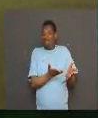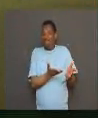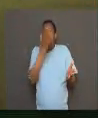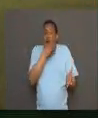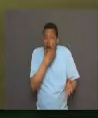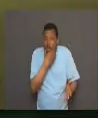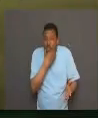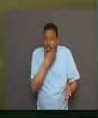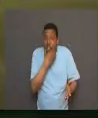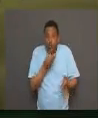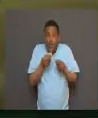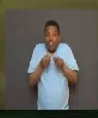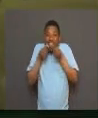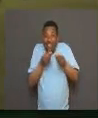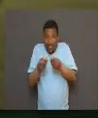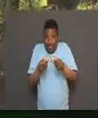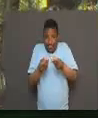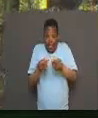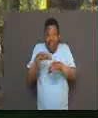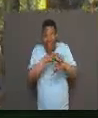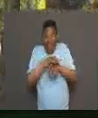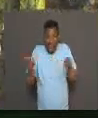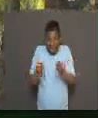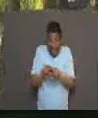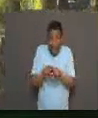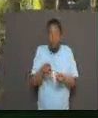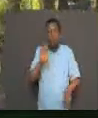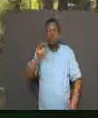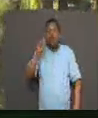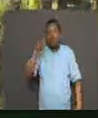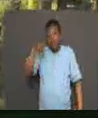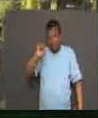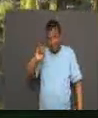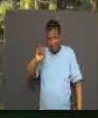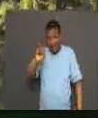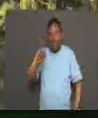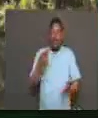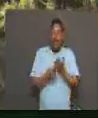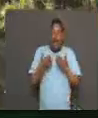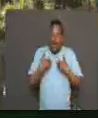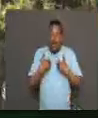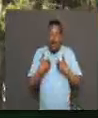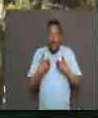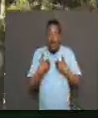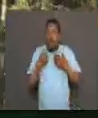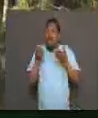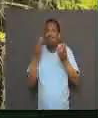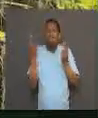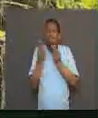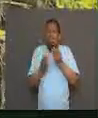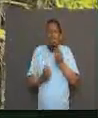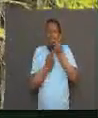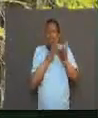Hot and wet lands, like swamps, have an unfavorable